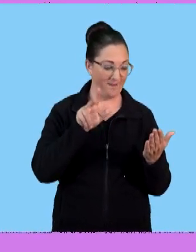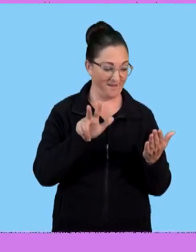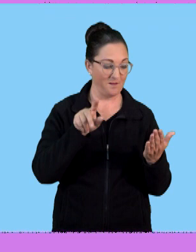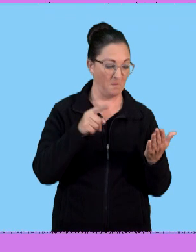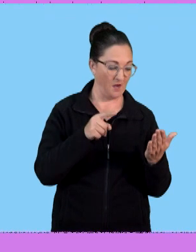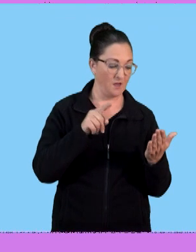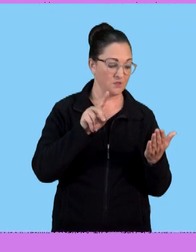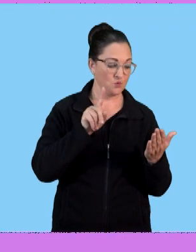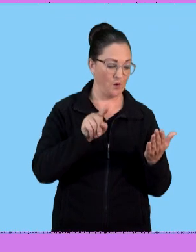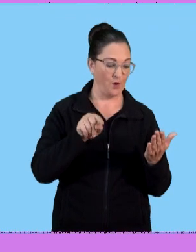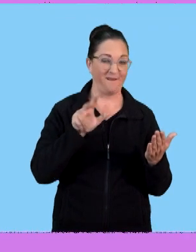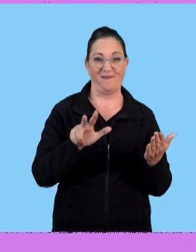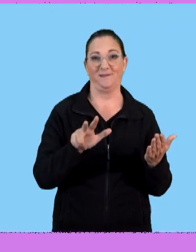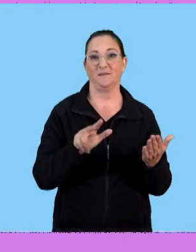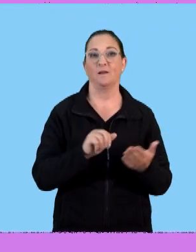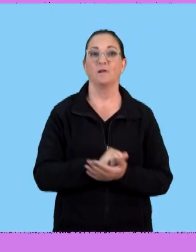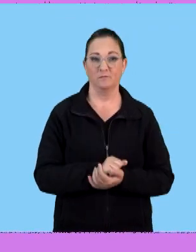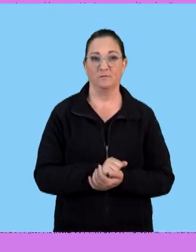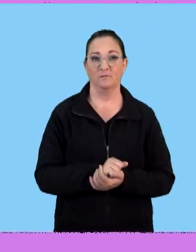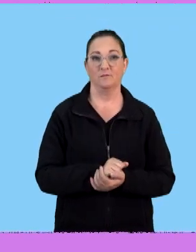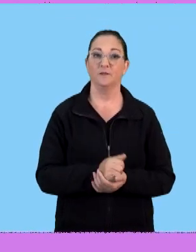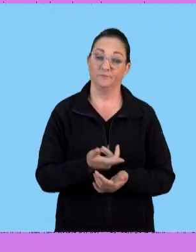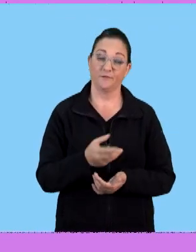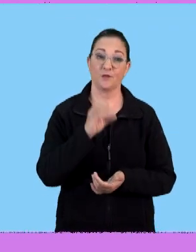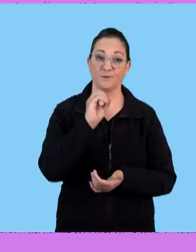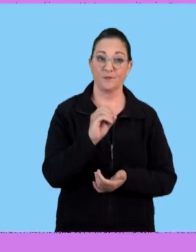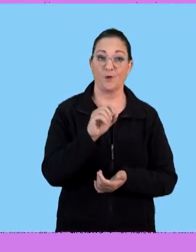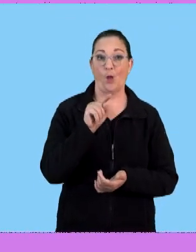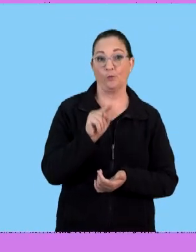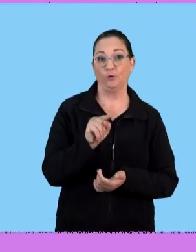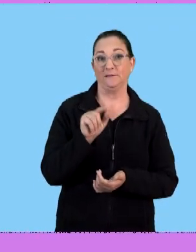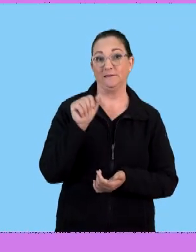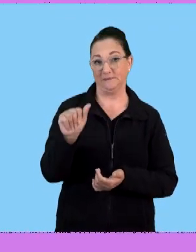1.8 minus 1.8. Okay, so that's indeed